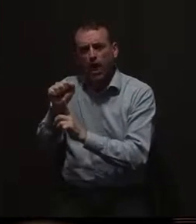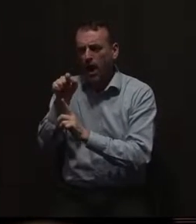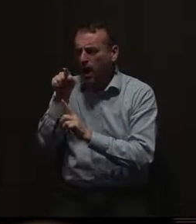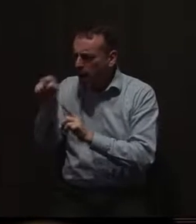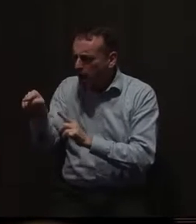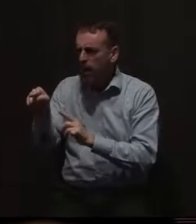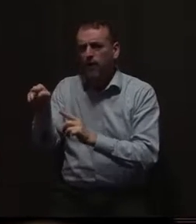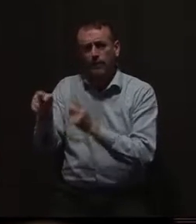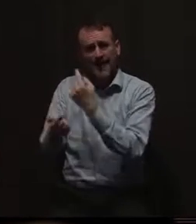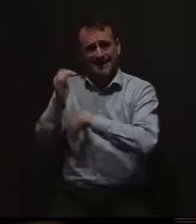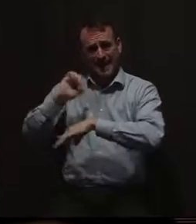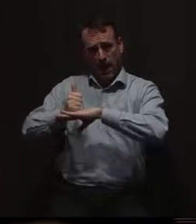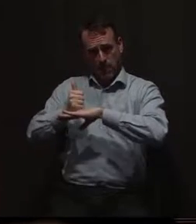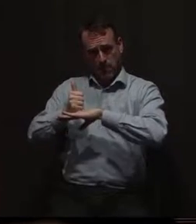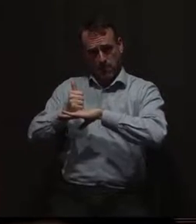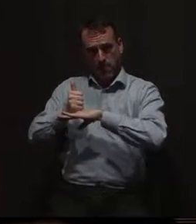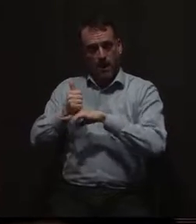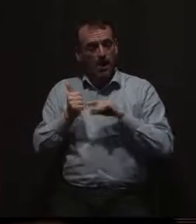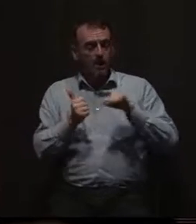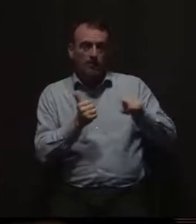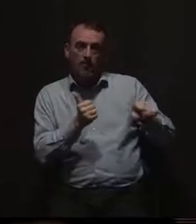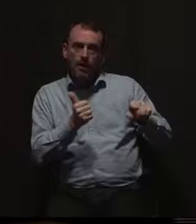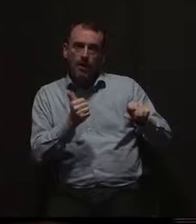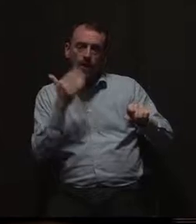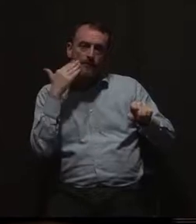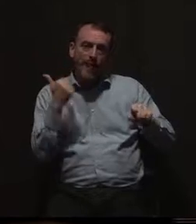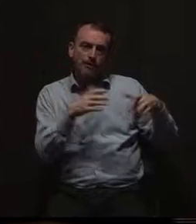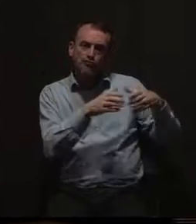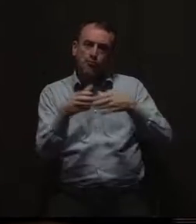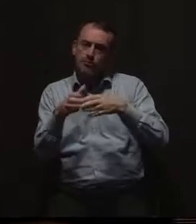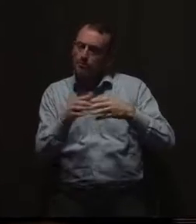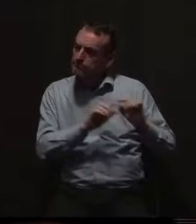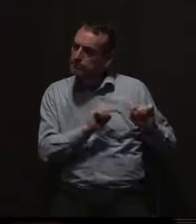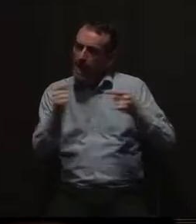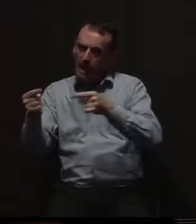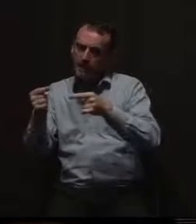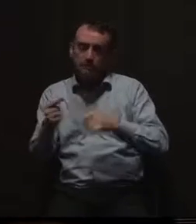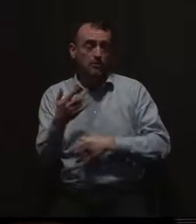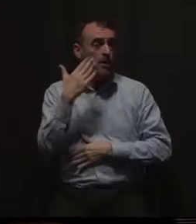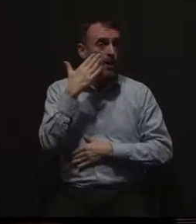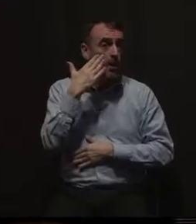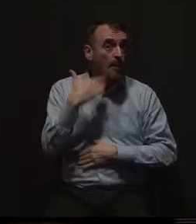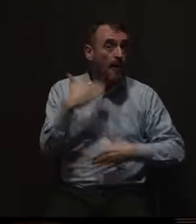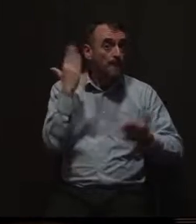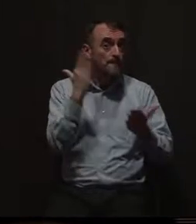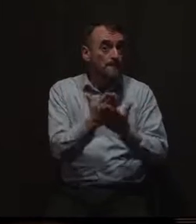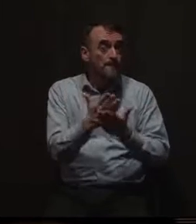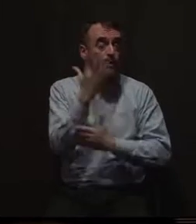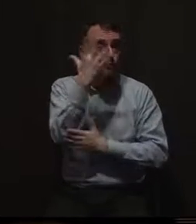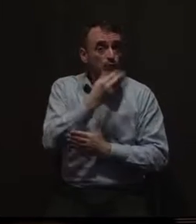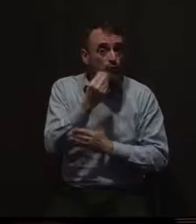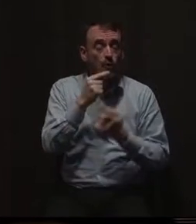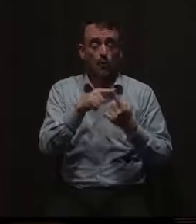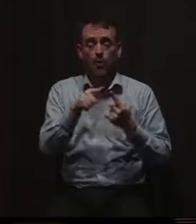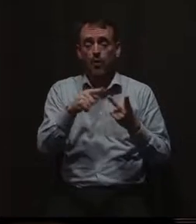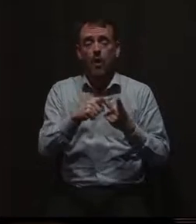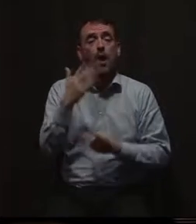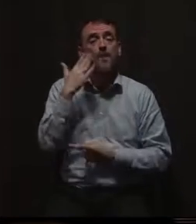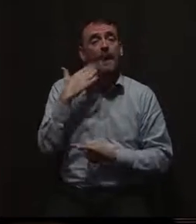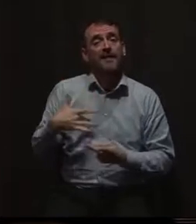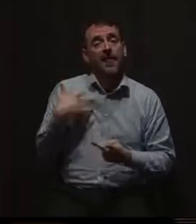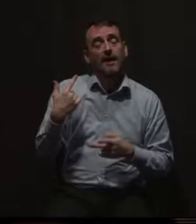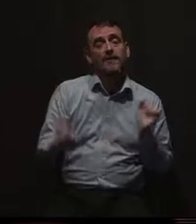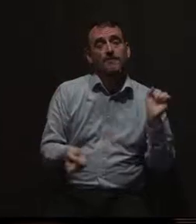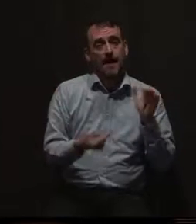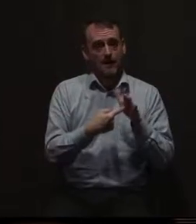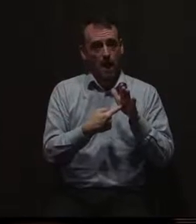that. So revolution, black is beautiful, black lives matter, all this is a fight against it. So you're still discriminated against,